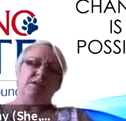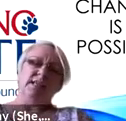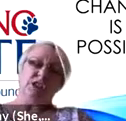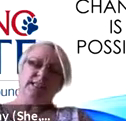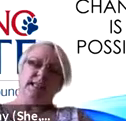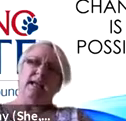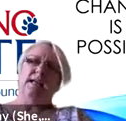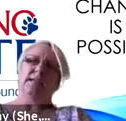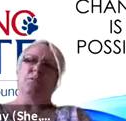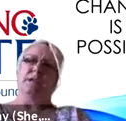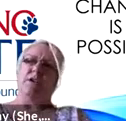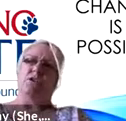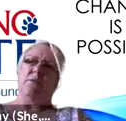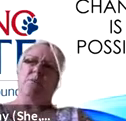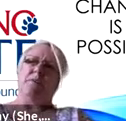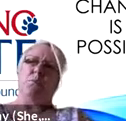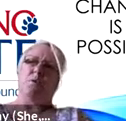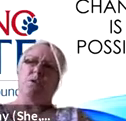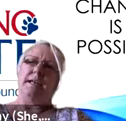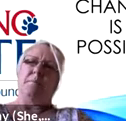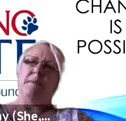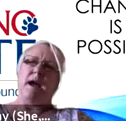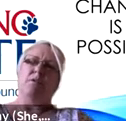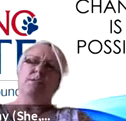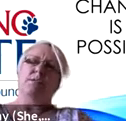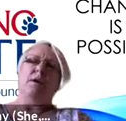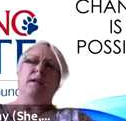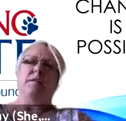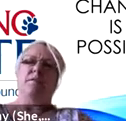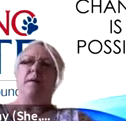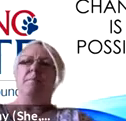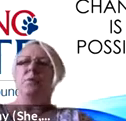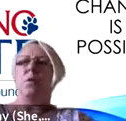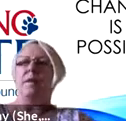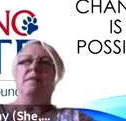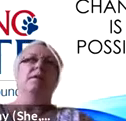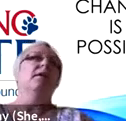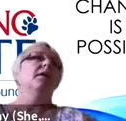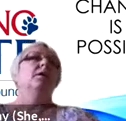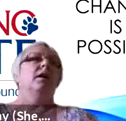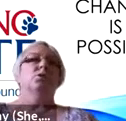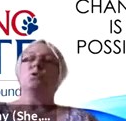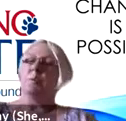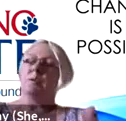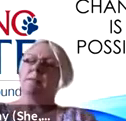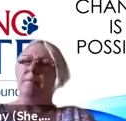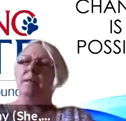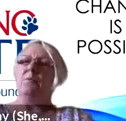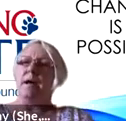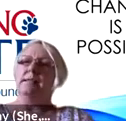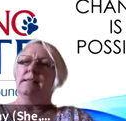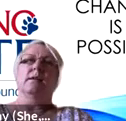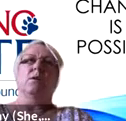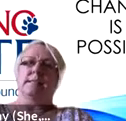in the conversation today doesn't really understand what we're talking about, I want to clarify both what the school to prison